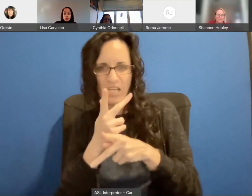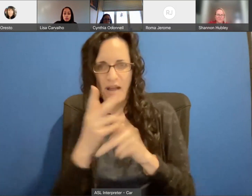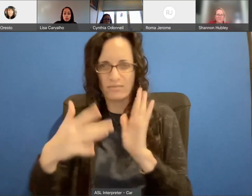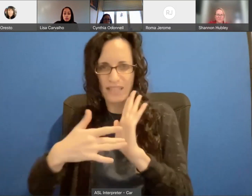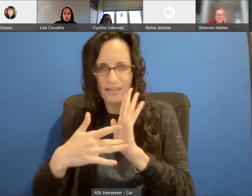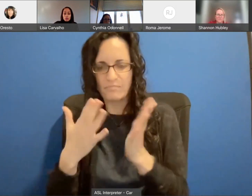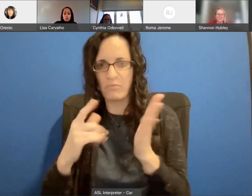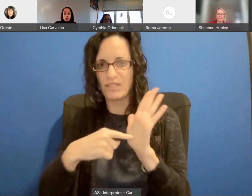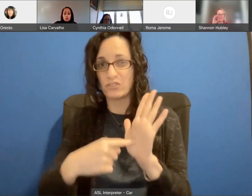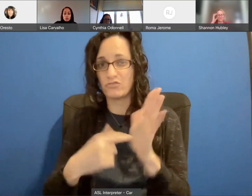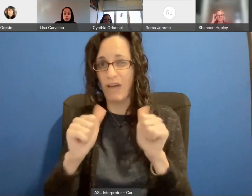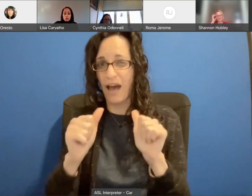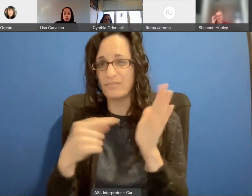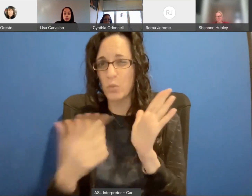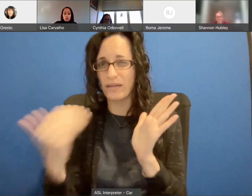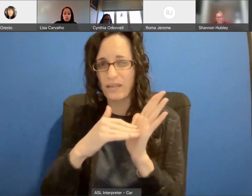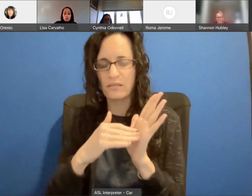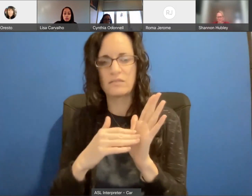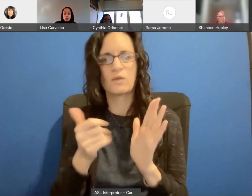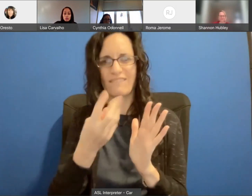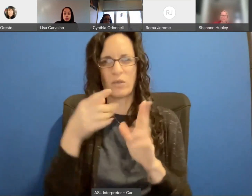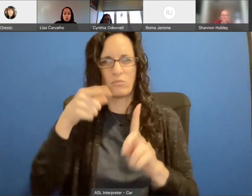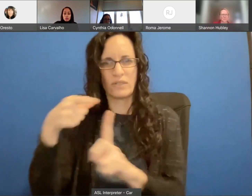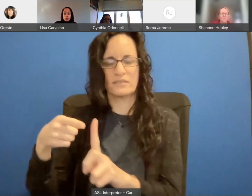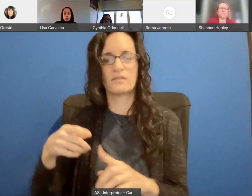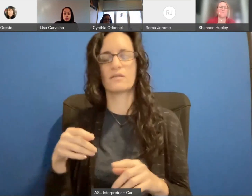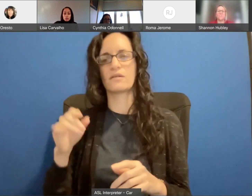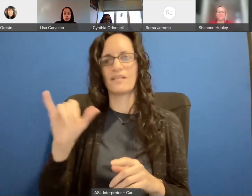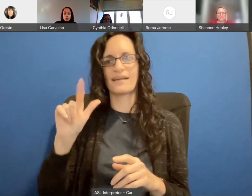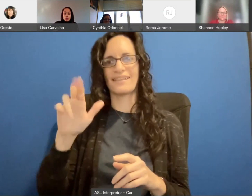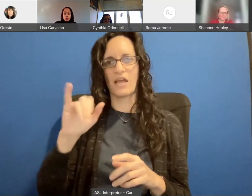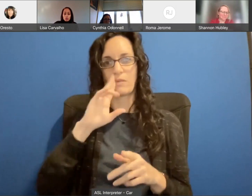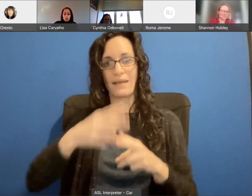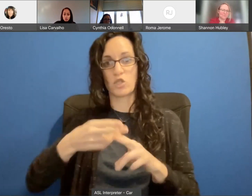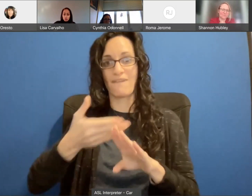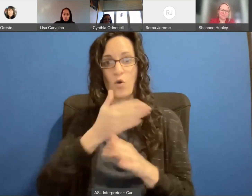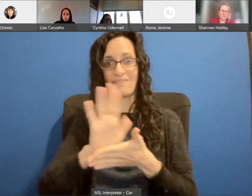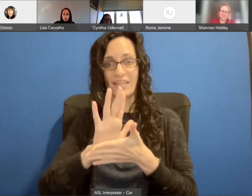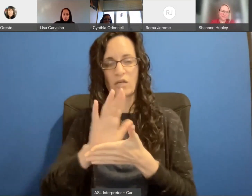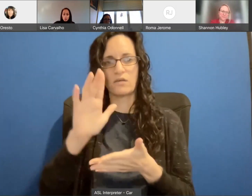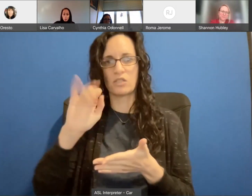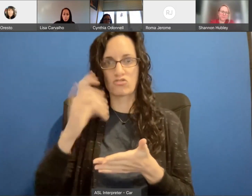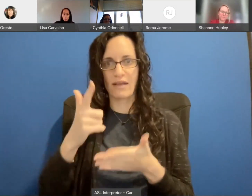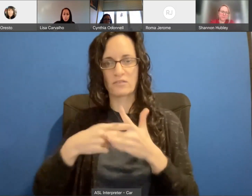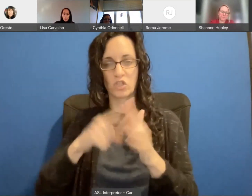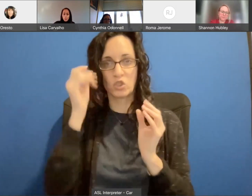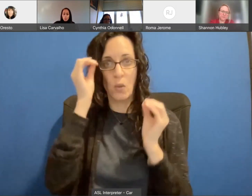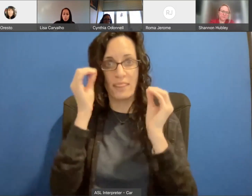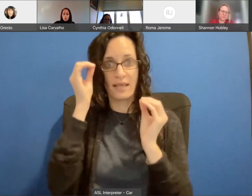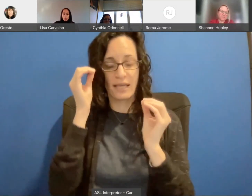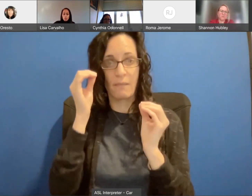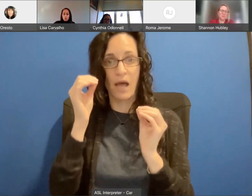points. One is, as Larry mentioned before the video, Craig starts thinking about suicide as early as age